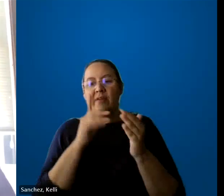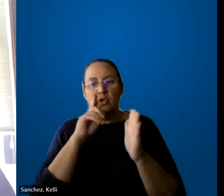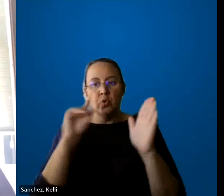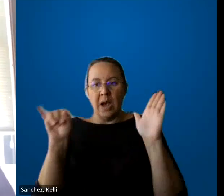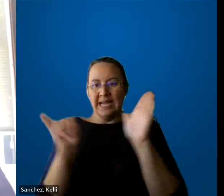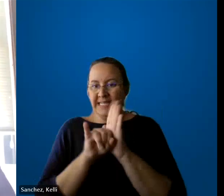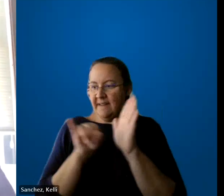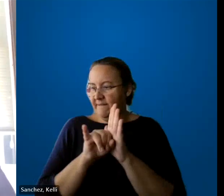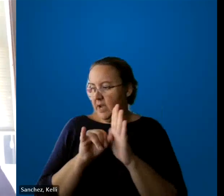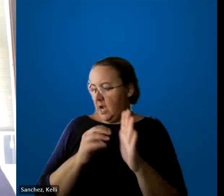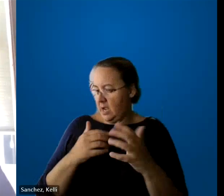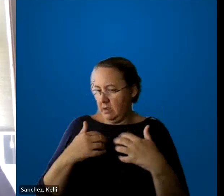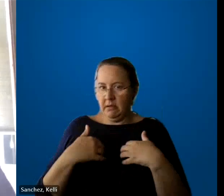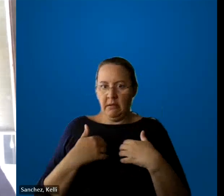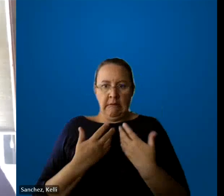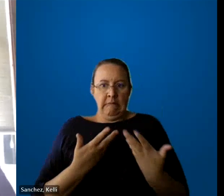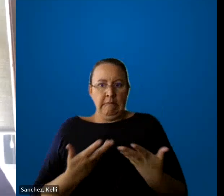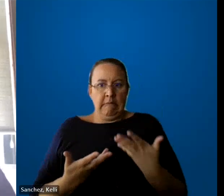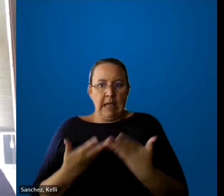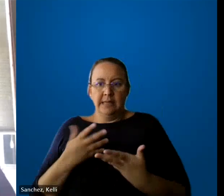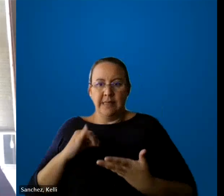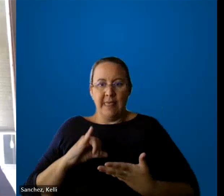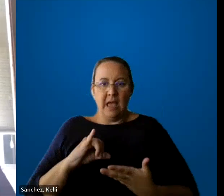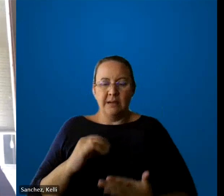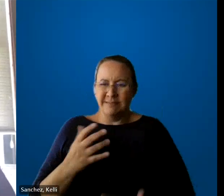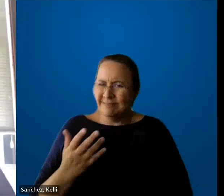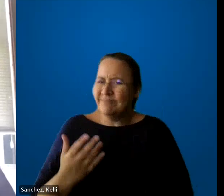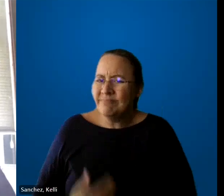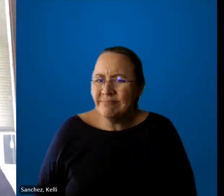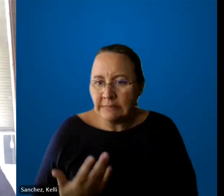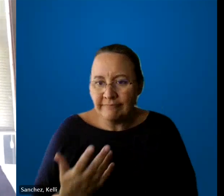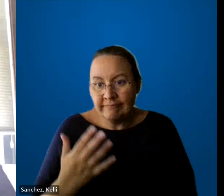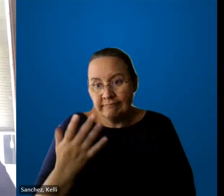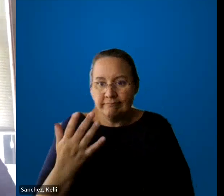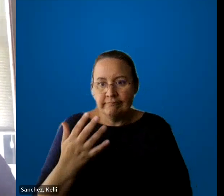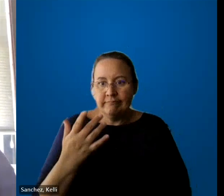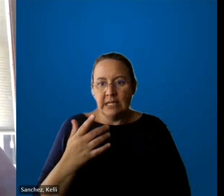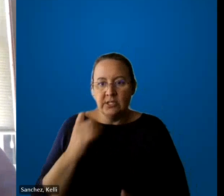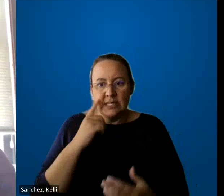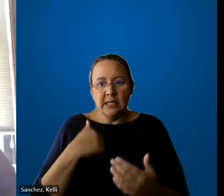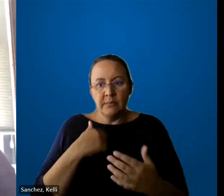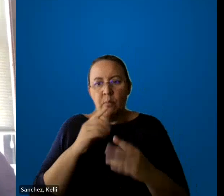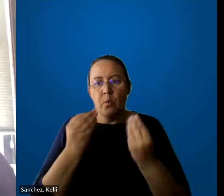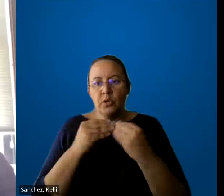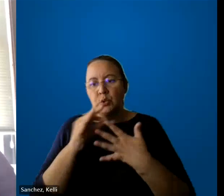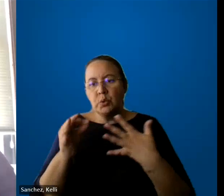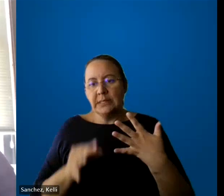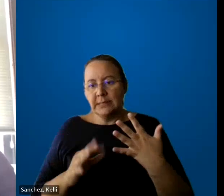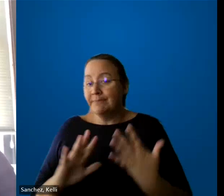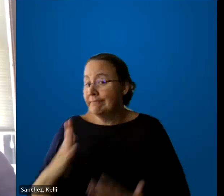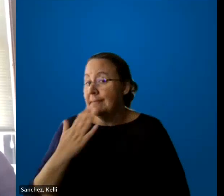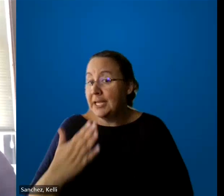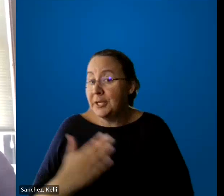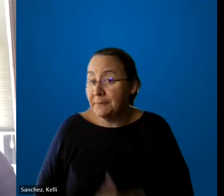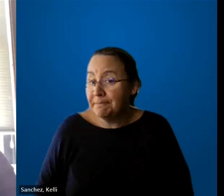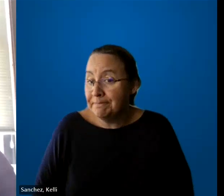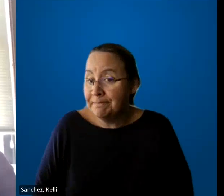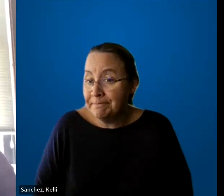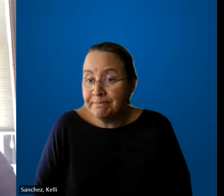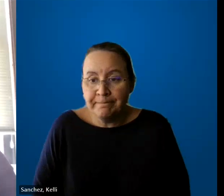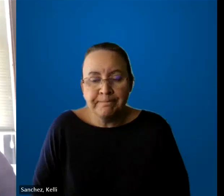as. And I just think, yeah, that's how I feel about that one. Okay. Thank you so much, Jada. We appreciate